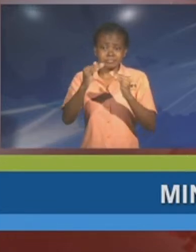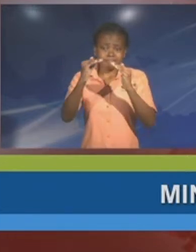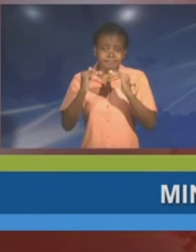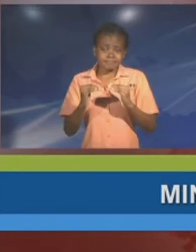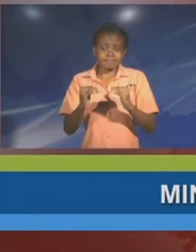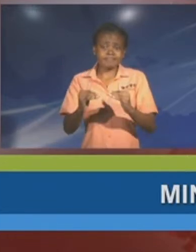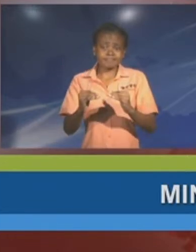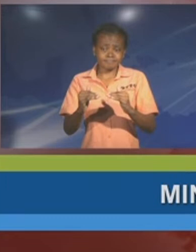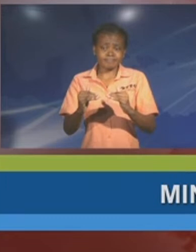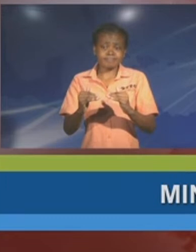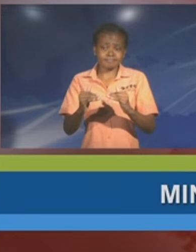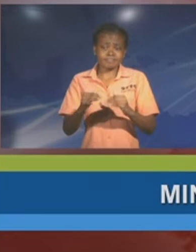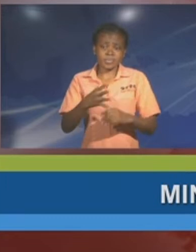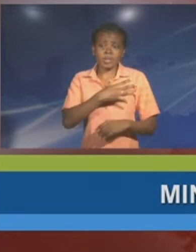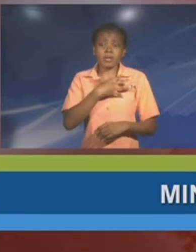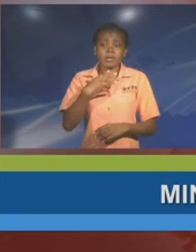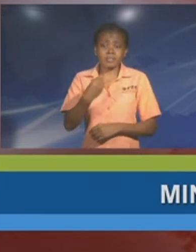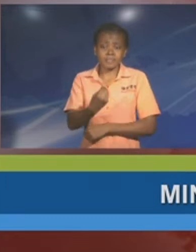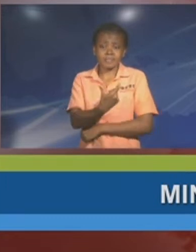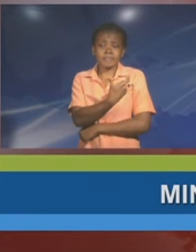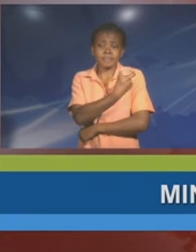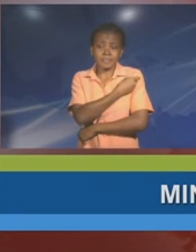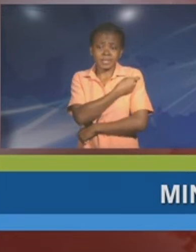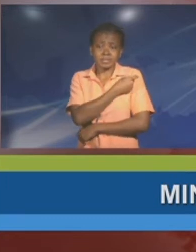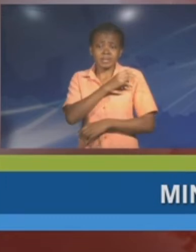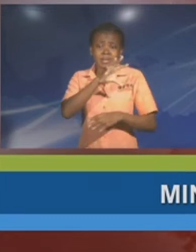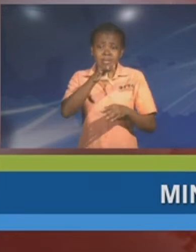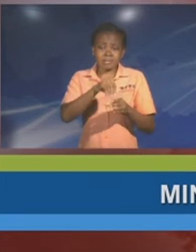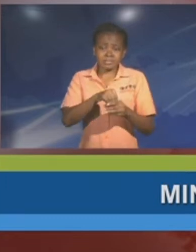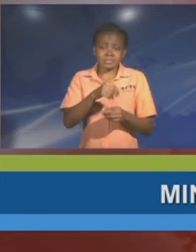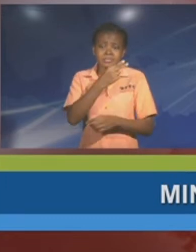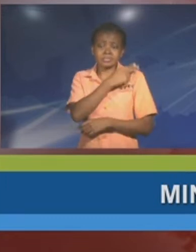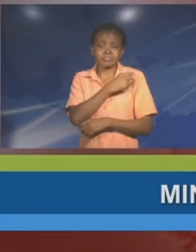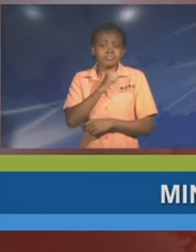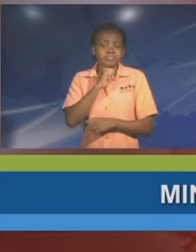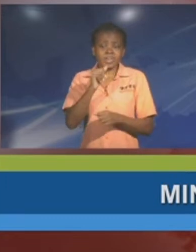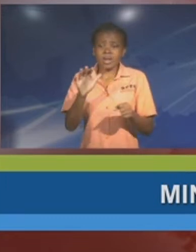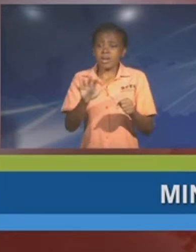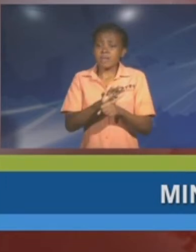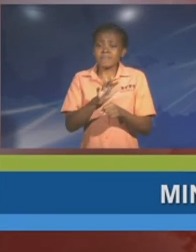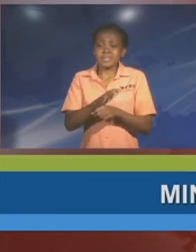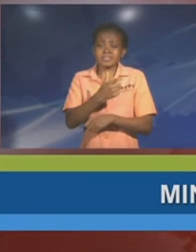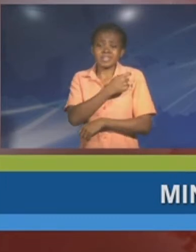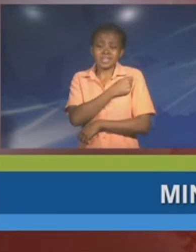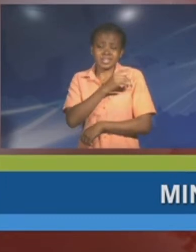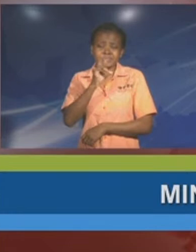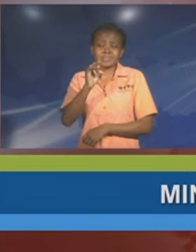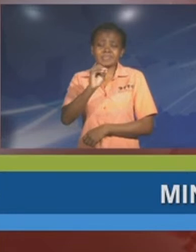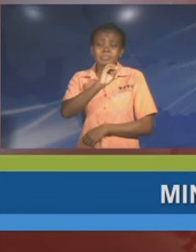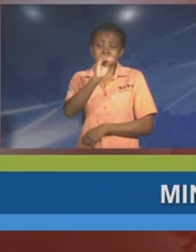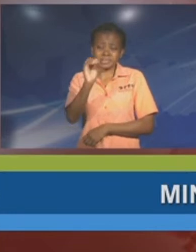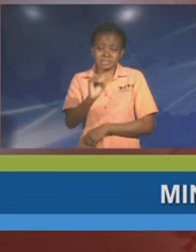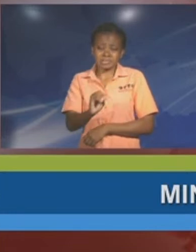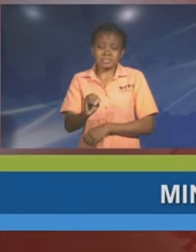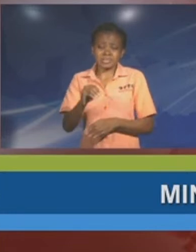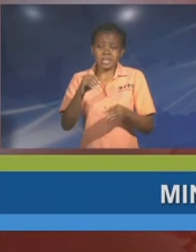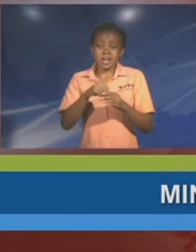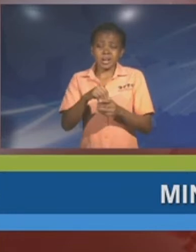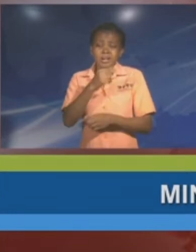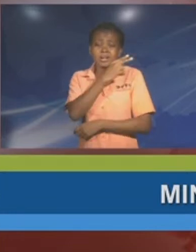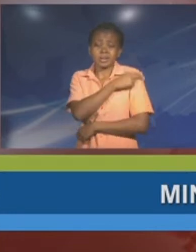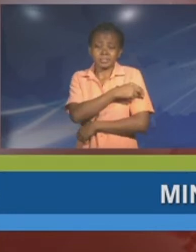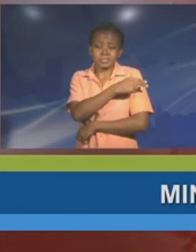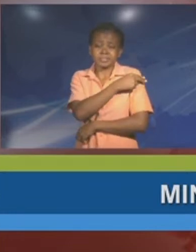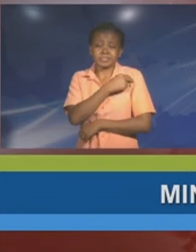And of course, vaccination status, those not fully vaccinated accounting for about 80% of the hospitalizations during the period